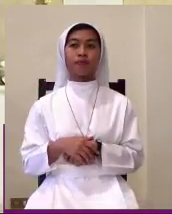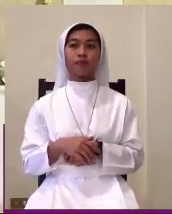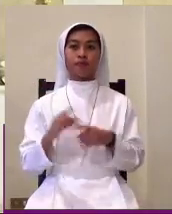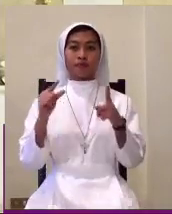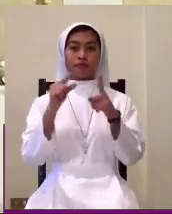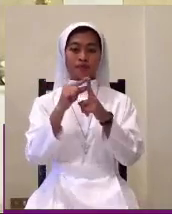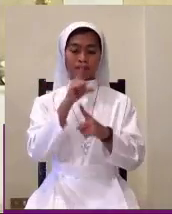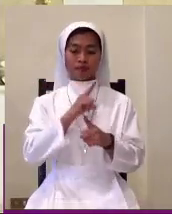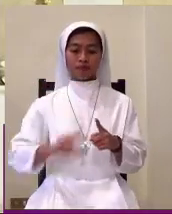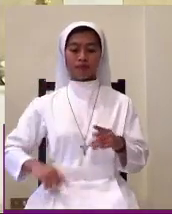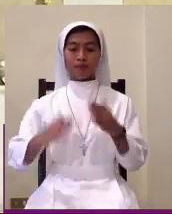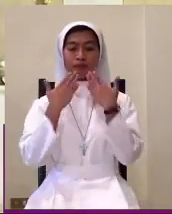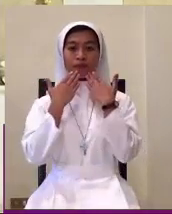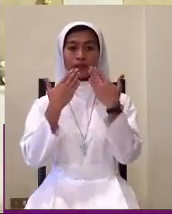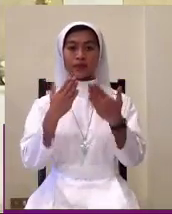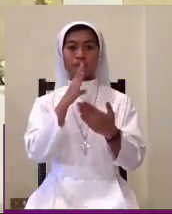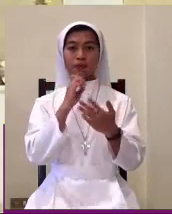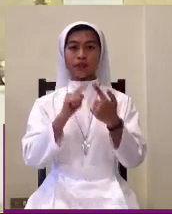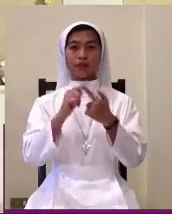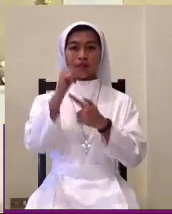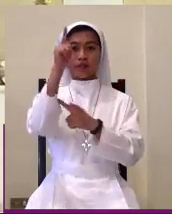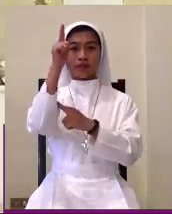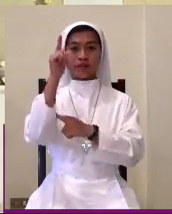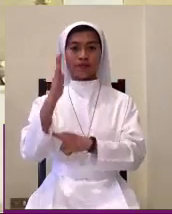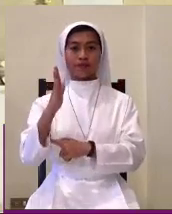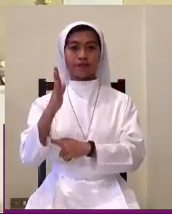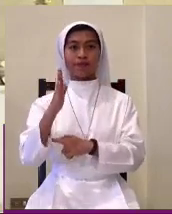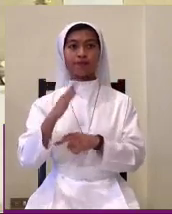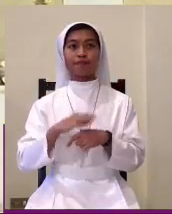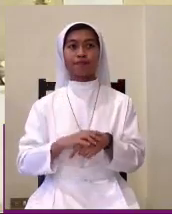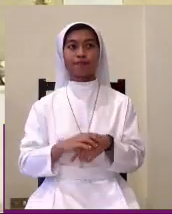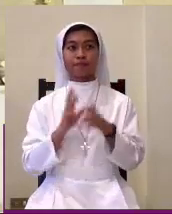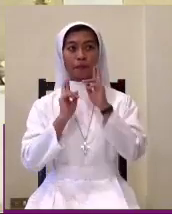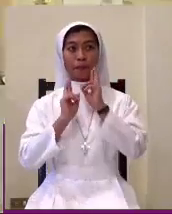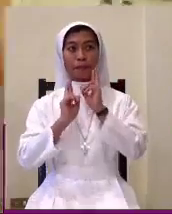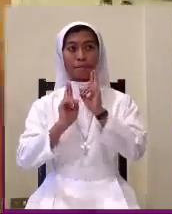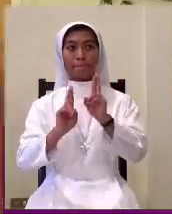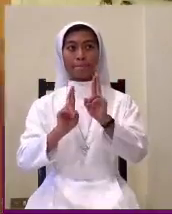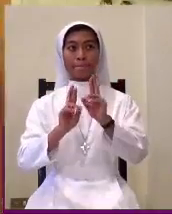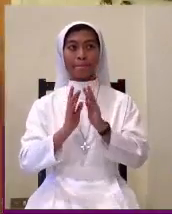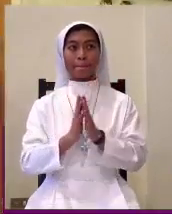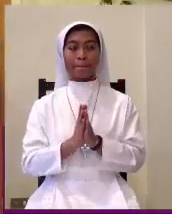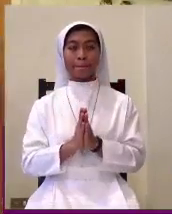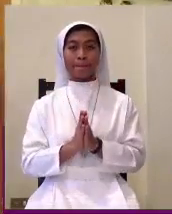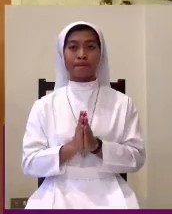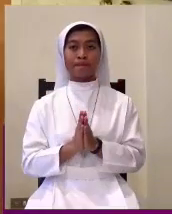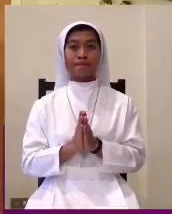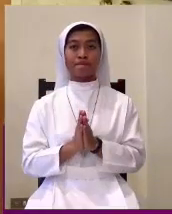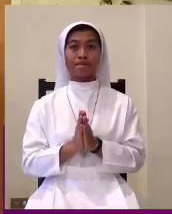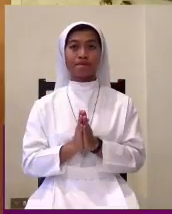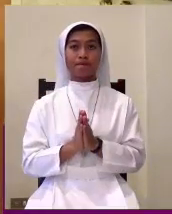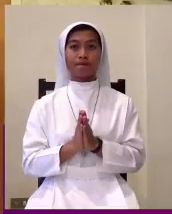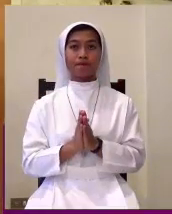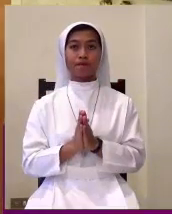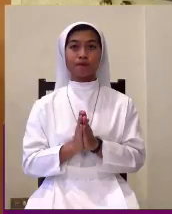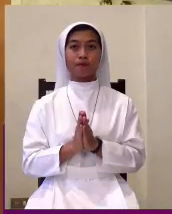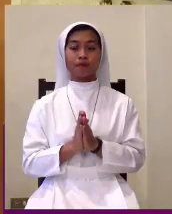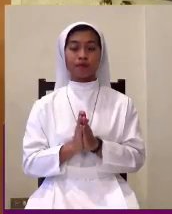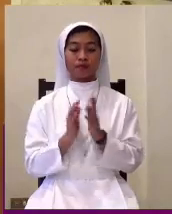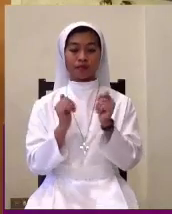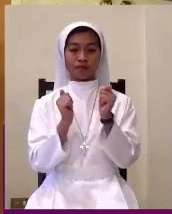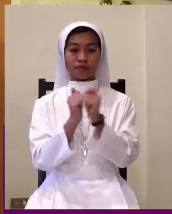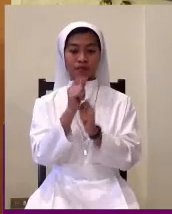Word of the Lord. Thanks be to God. Responsorial Psalm. Let our response be, with the